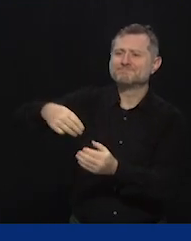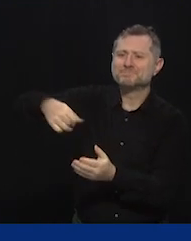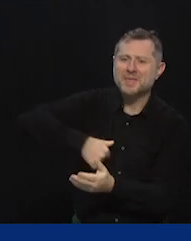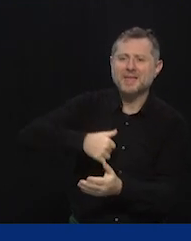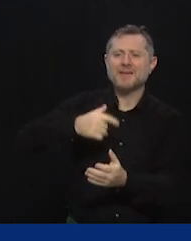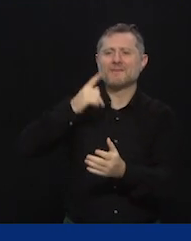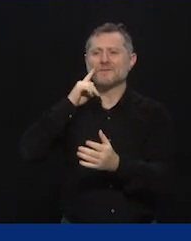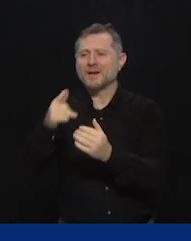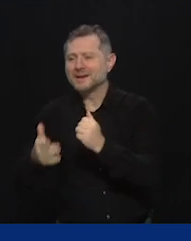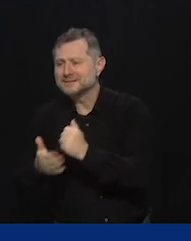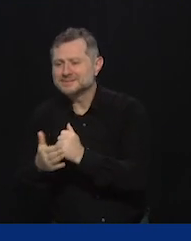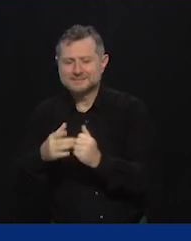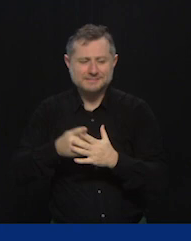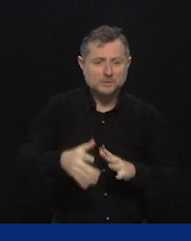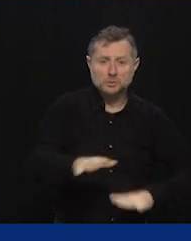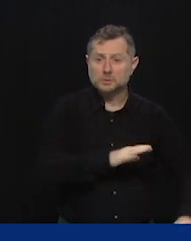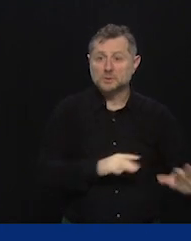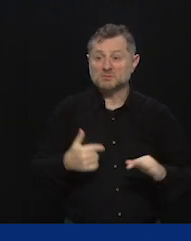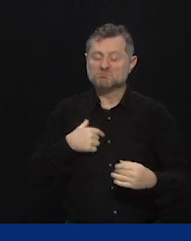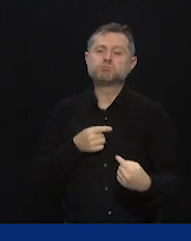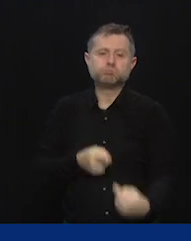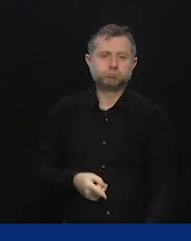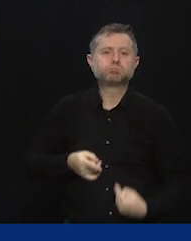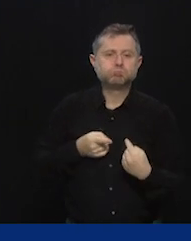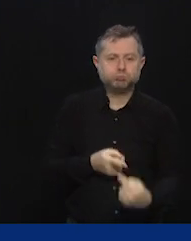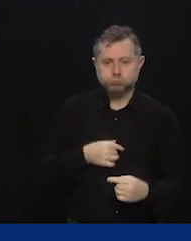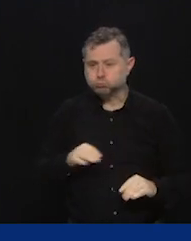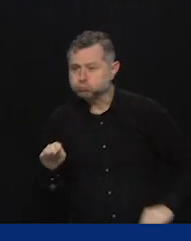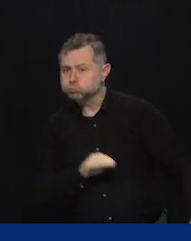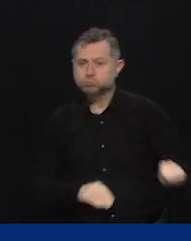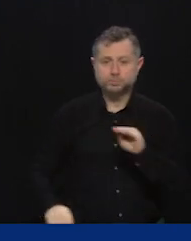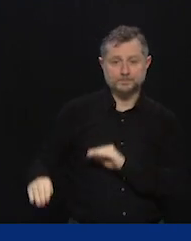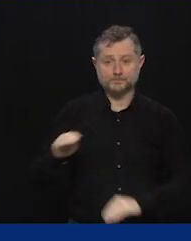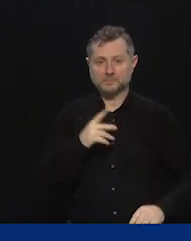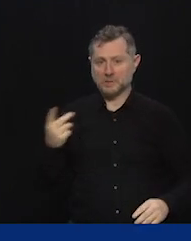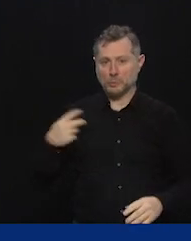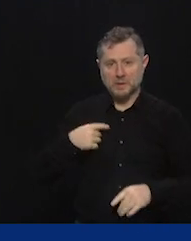having the ability to work from home, we put our